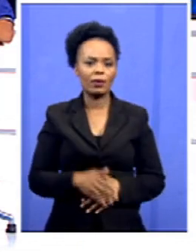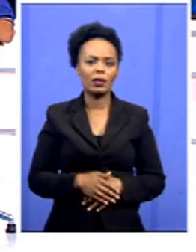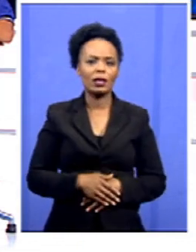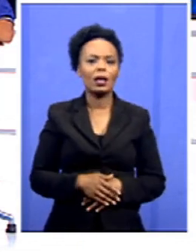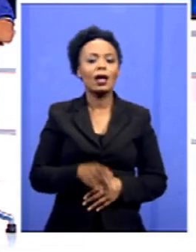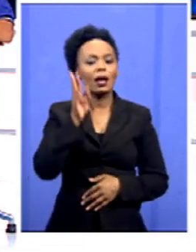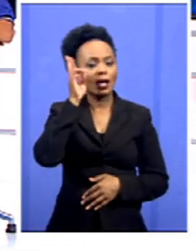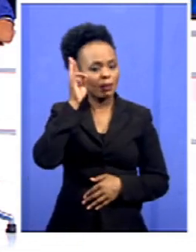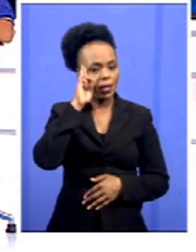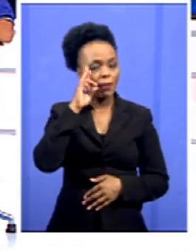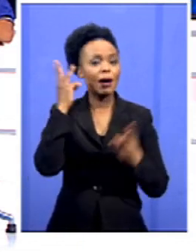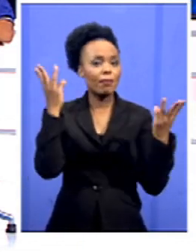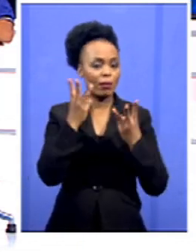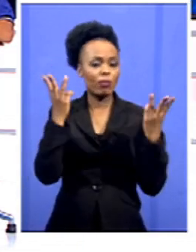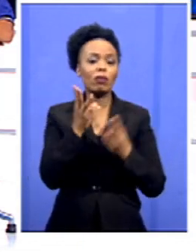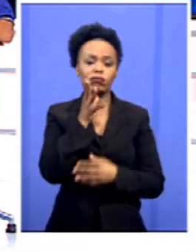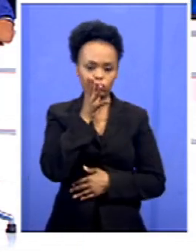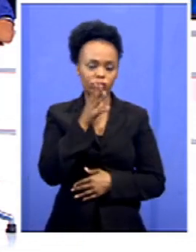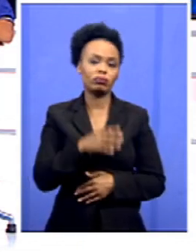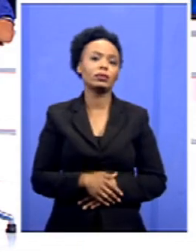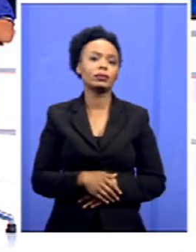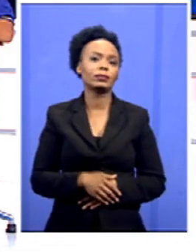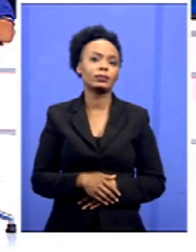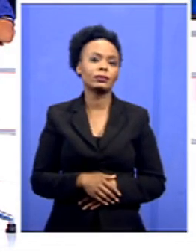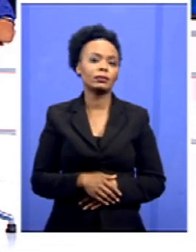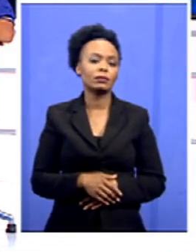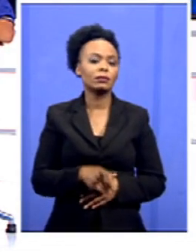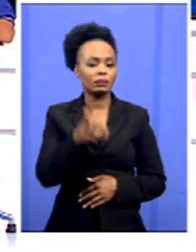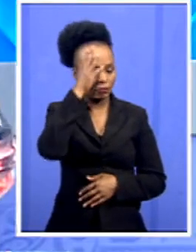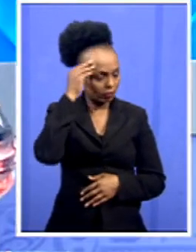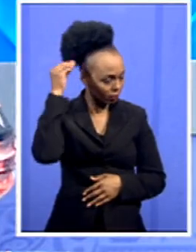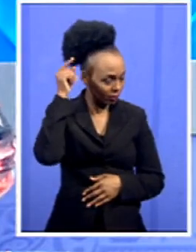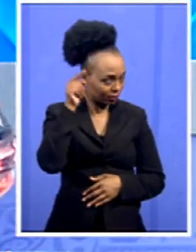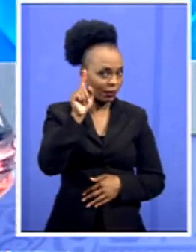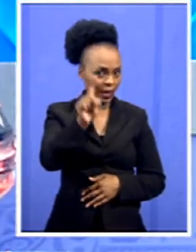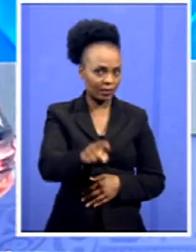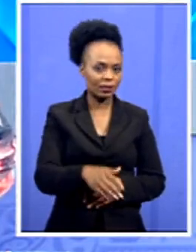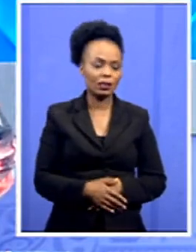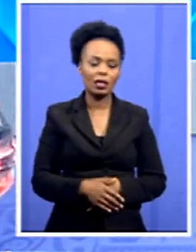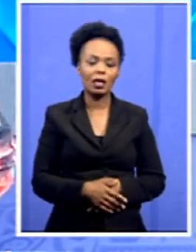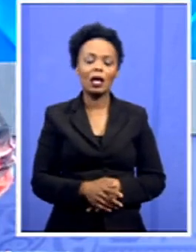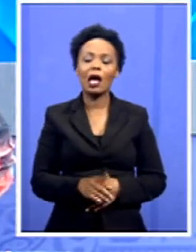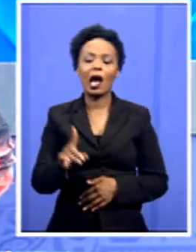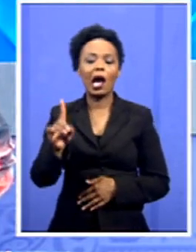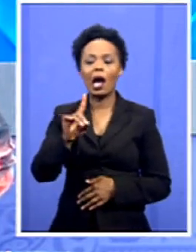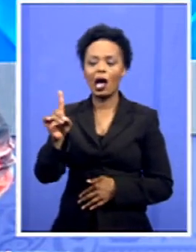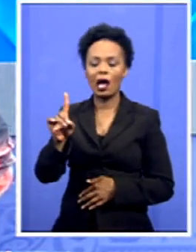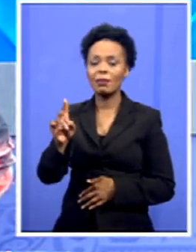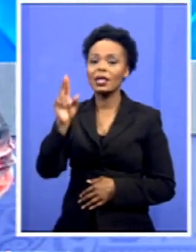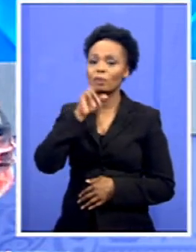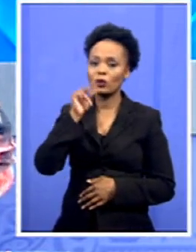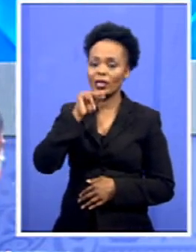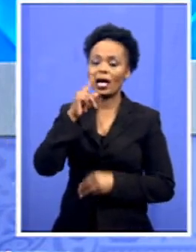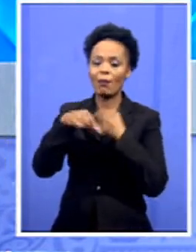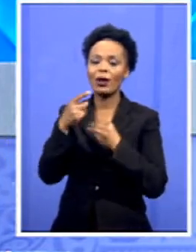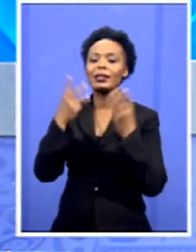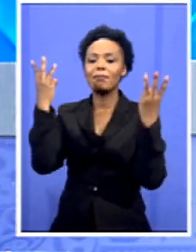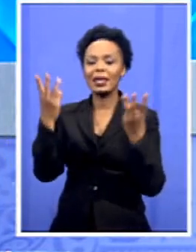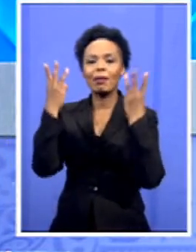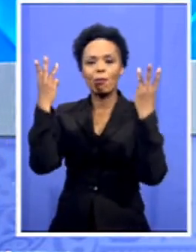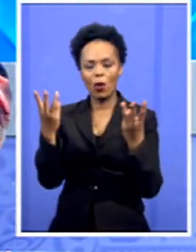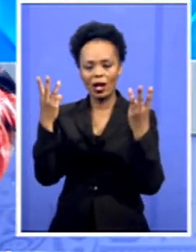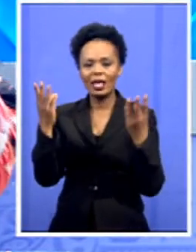also look at the population size of Midva. Well, I'm talking about people, not even about unemployment. Some people may